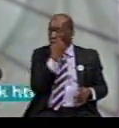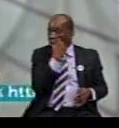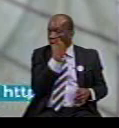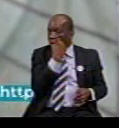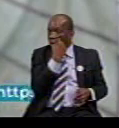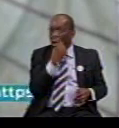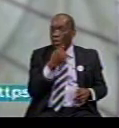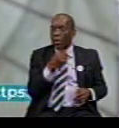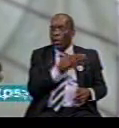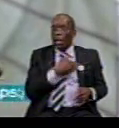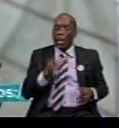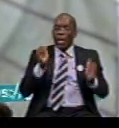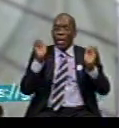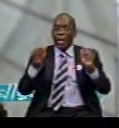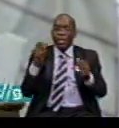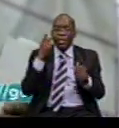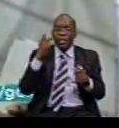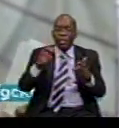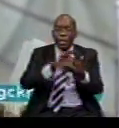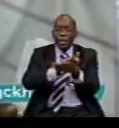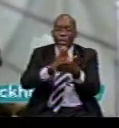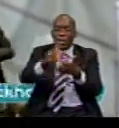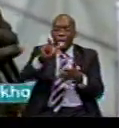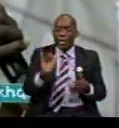ti mu ri na daada bayi mo yin luwa logo